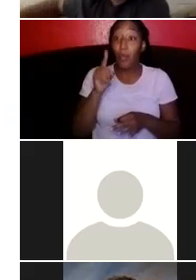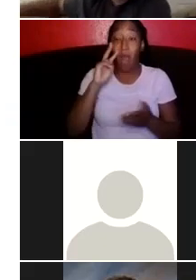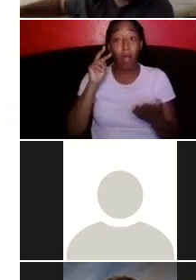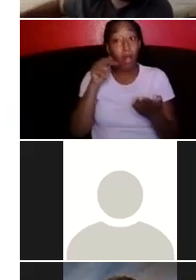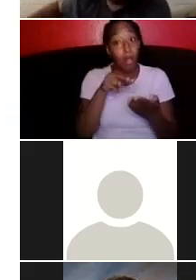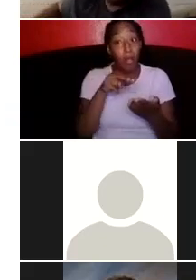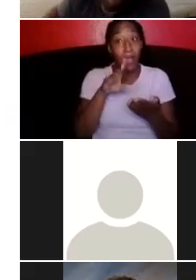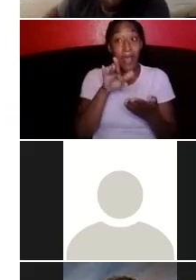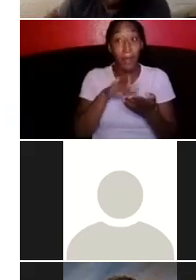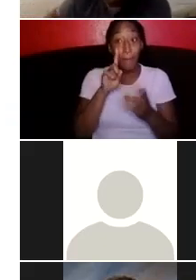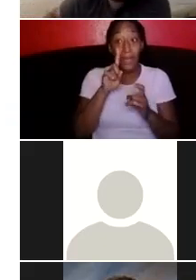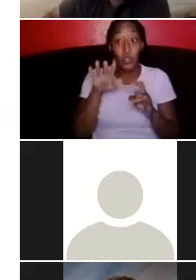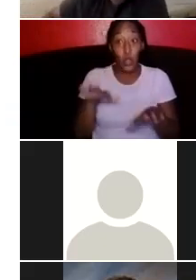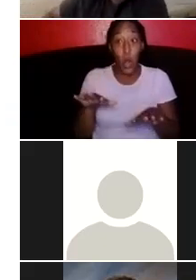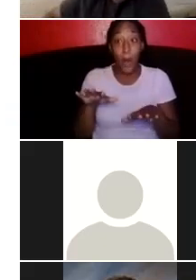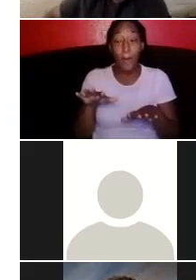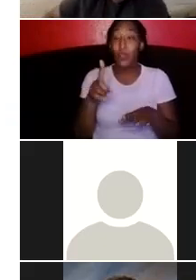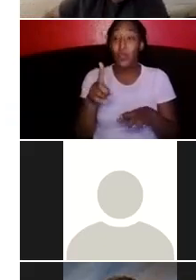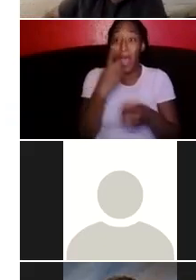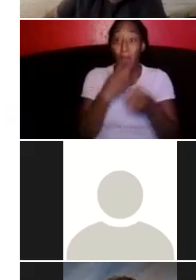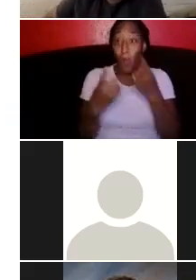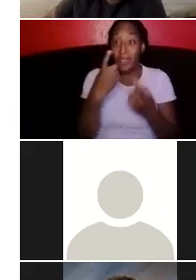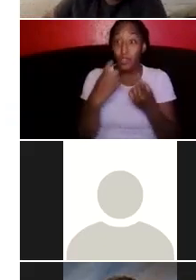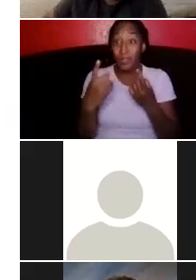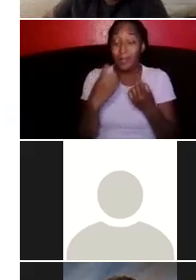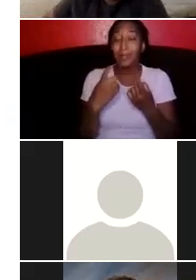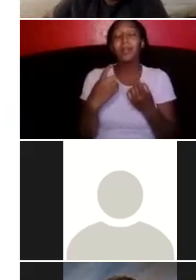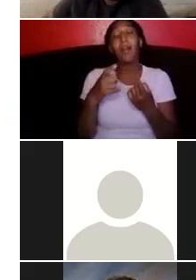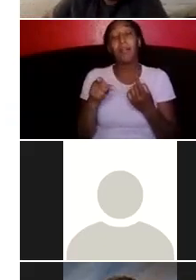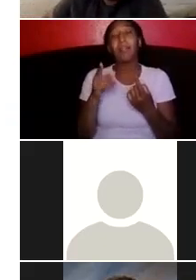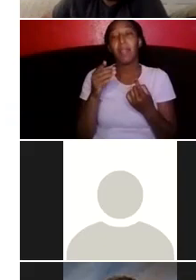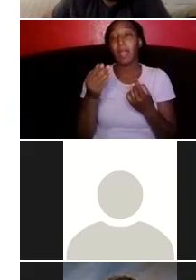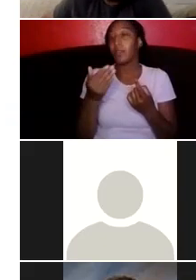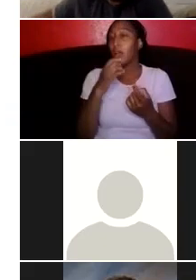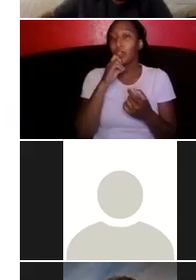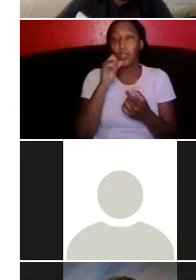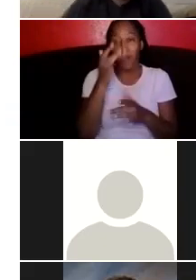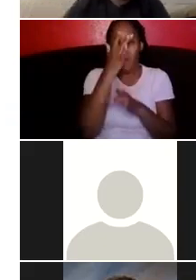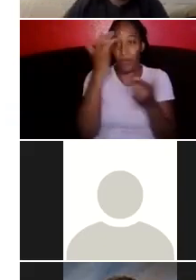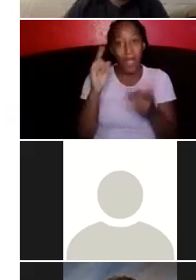reach out to me. I'm always checking my email. Okay.